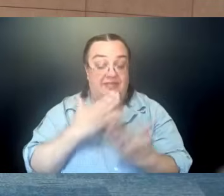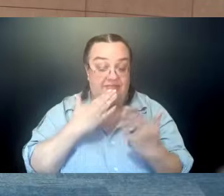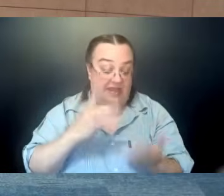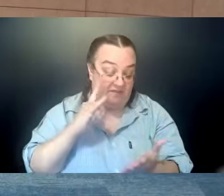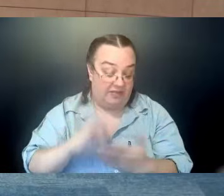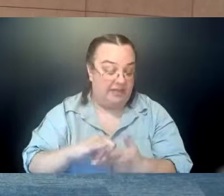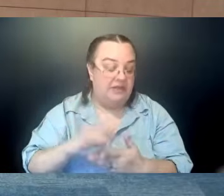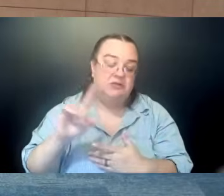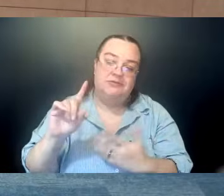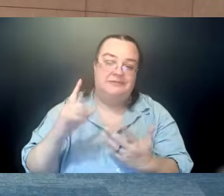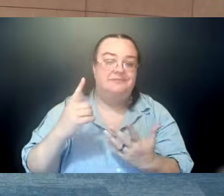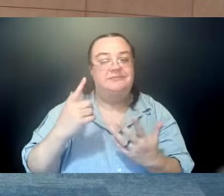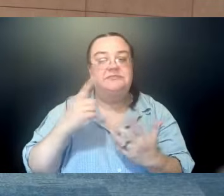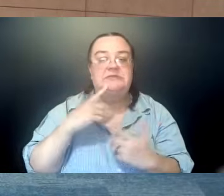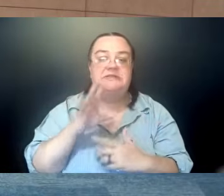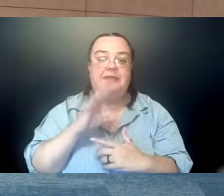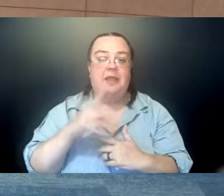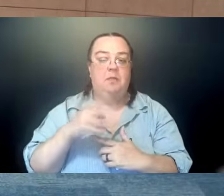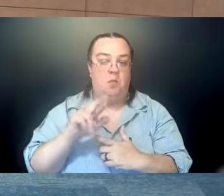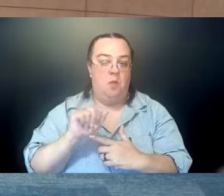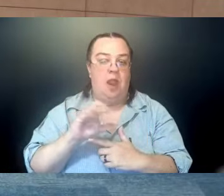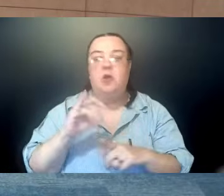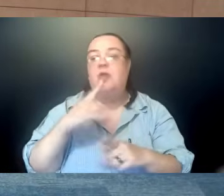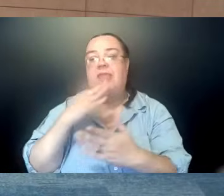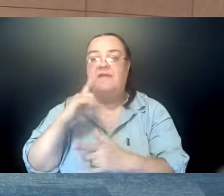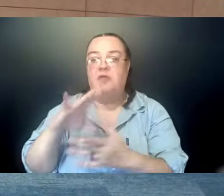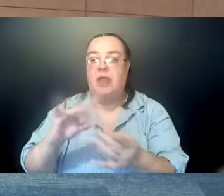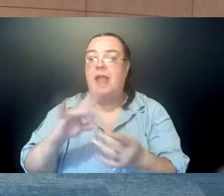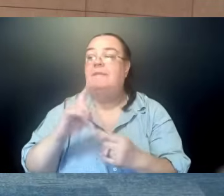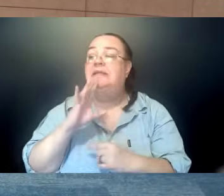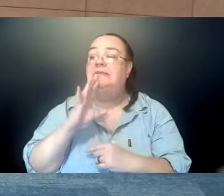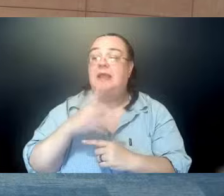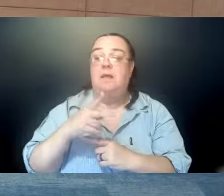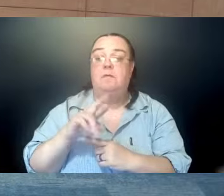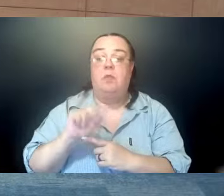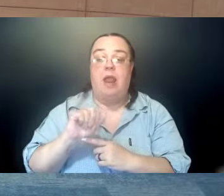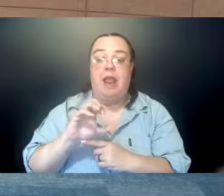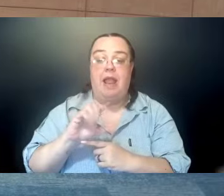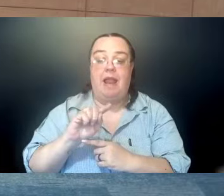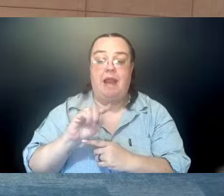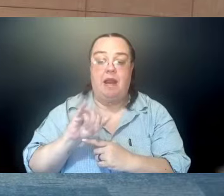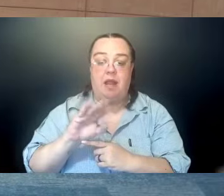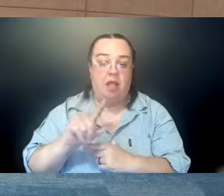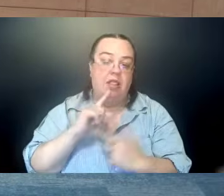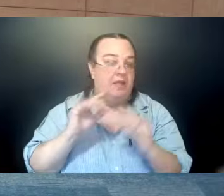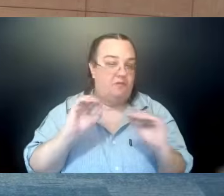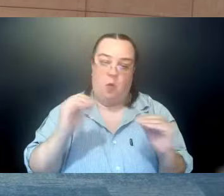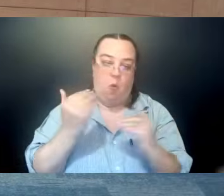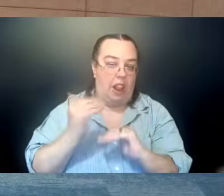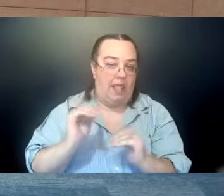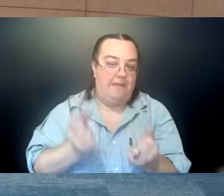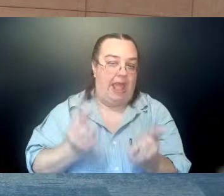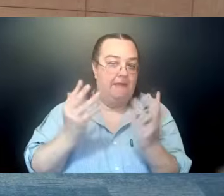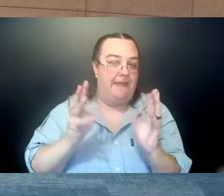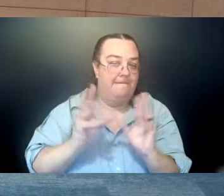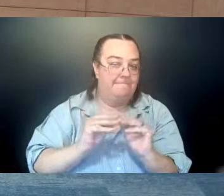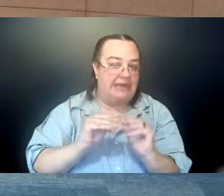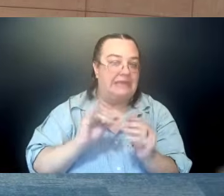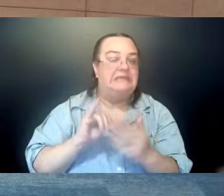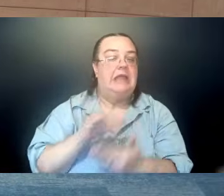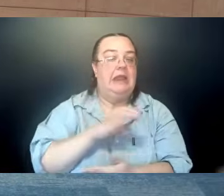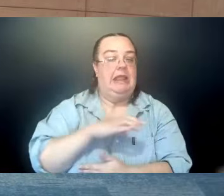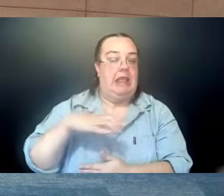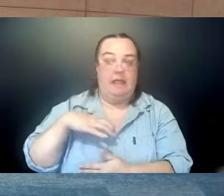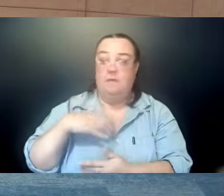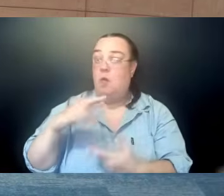just practically speaking, so thank you for your comments. Practically speaking, there's no limit to the number of meetings that a council member or an